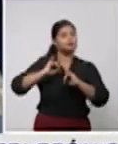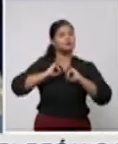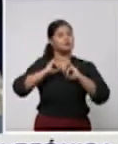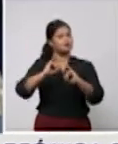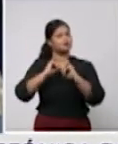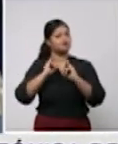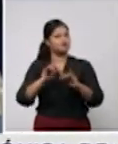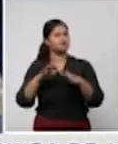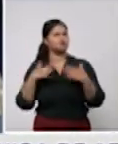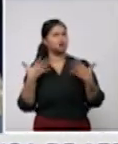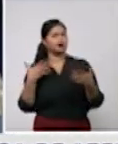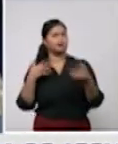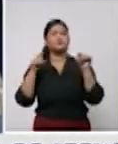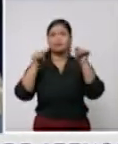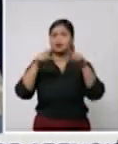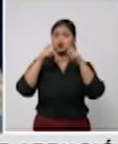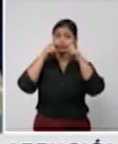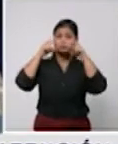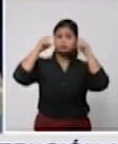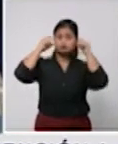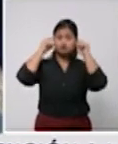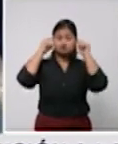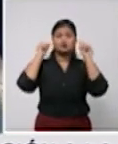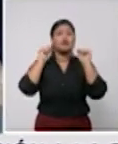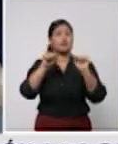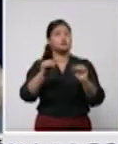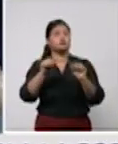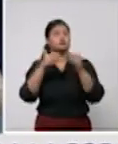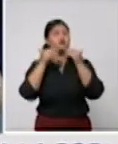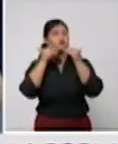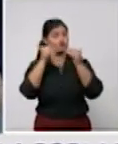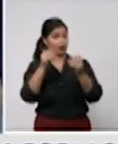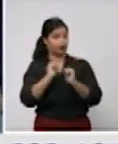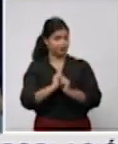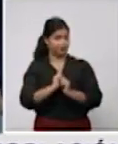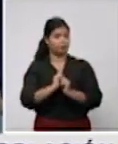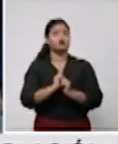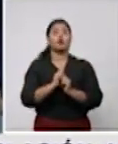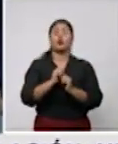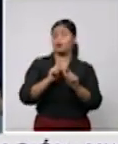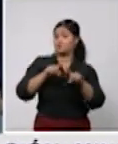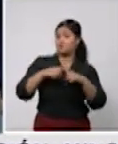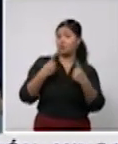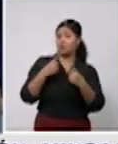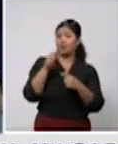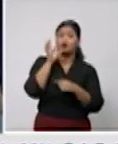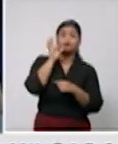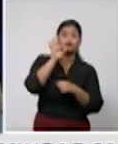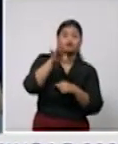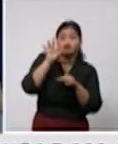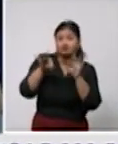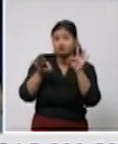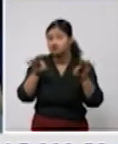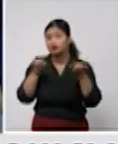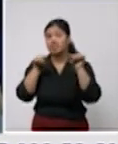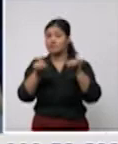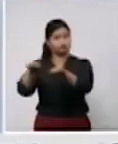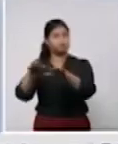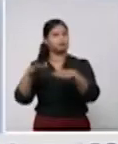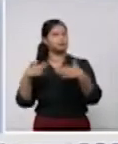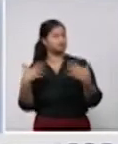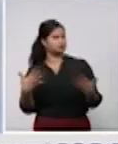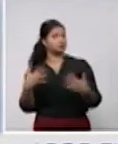travel and the risk posed by not wearing a face mask. Today, the situation in Cuba is as follows.